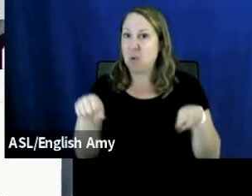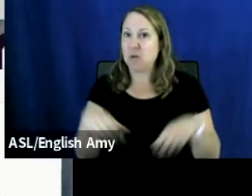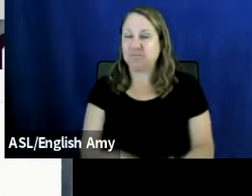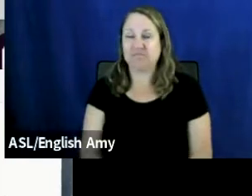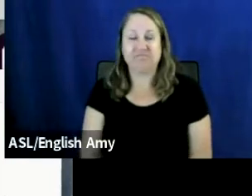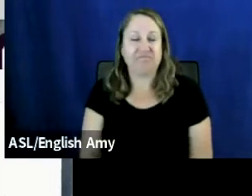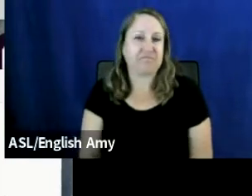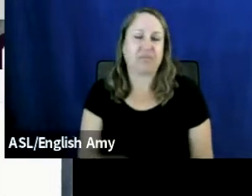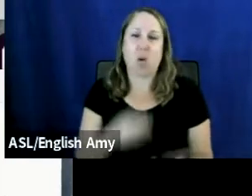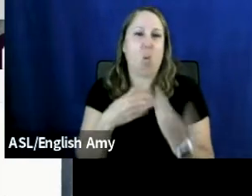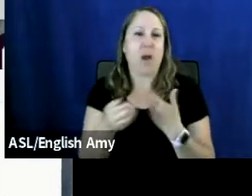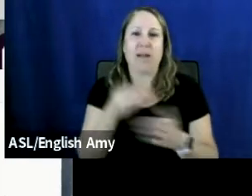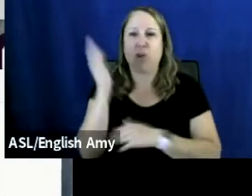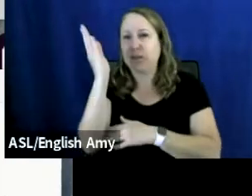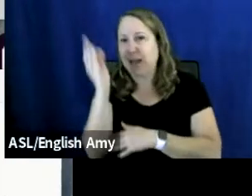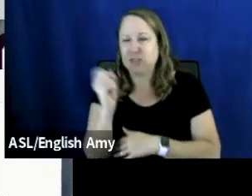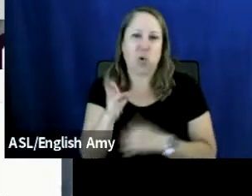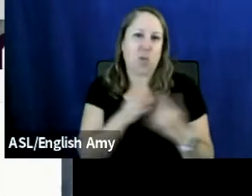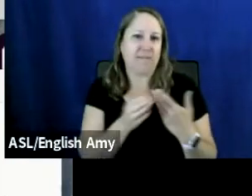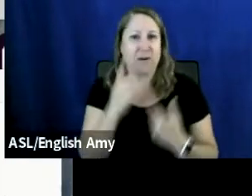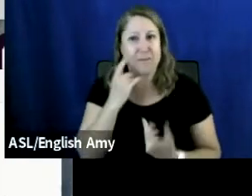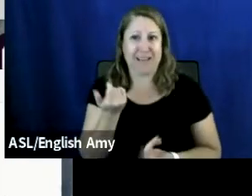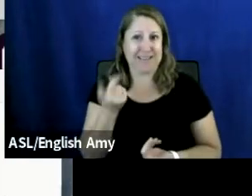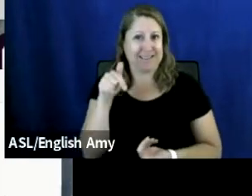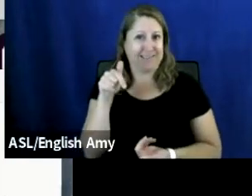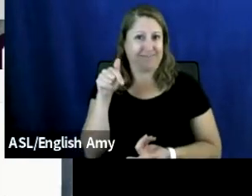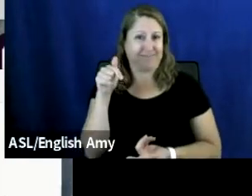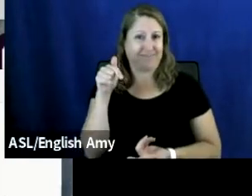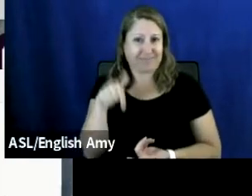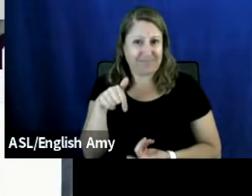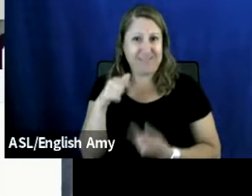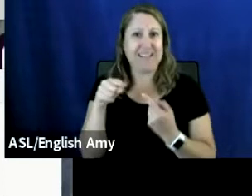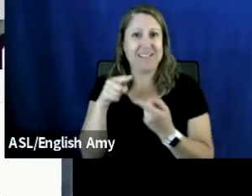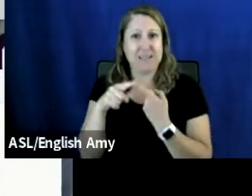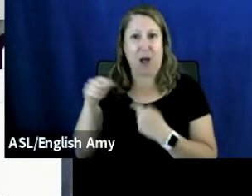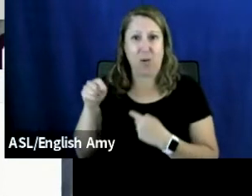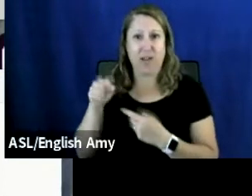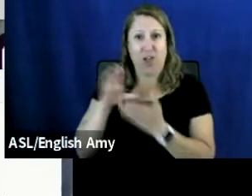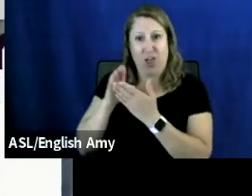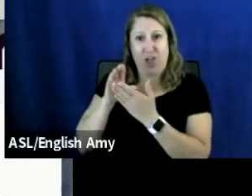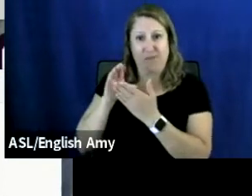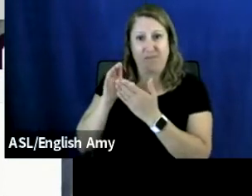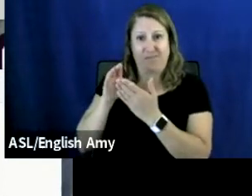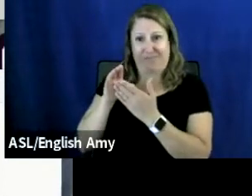with whatever lectures or whatever, because this is about taking their lived practice and making it part of their education and